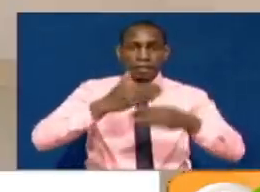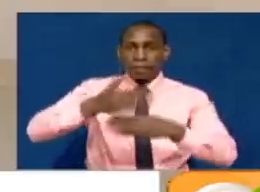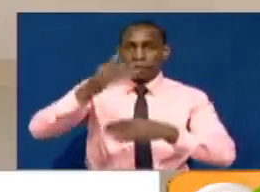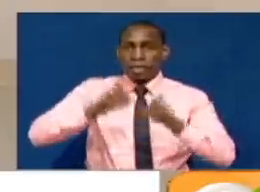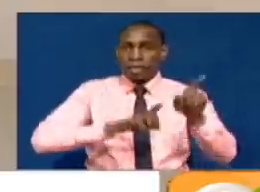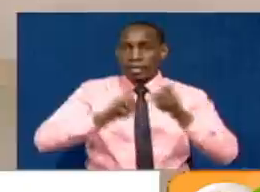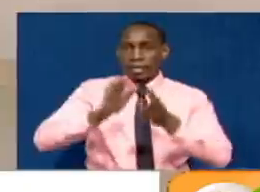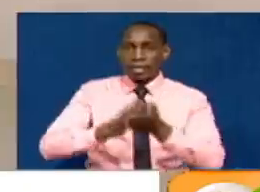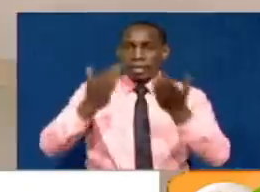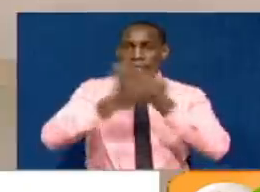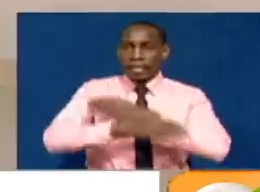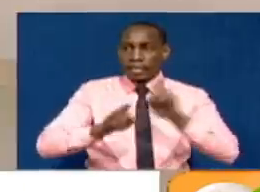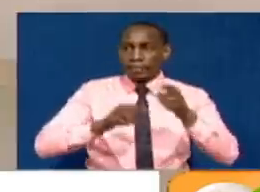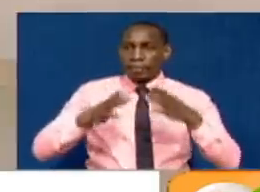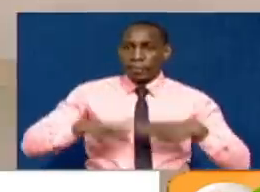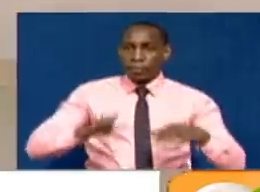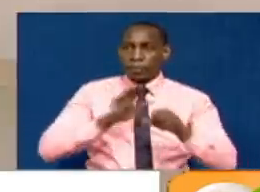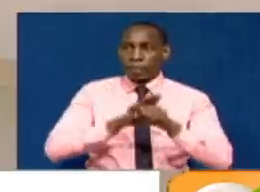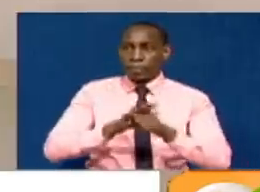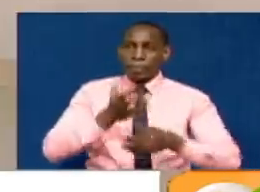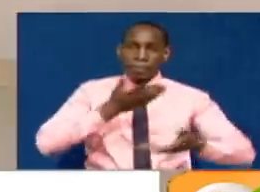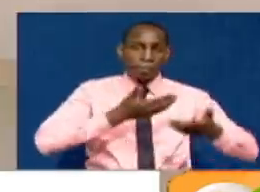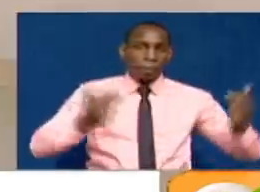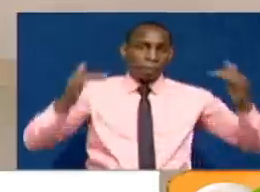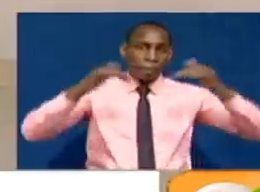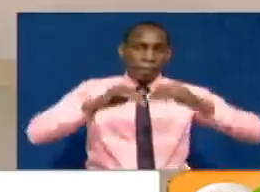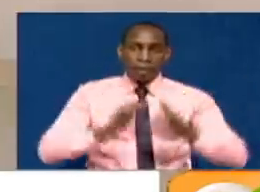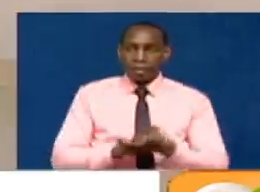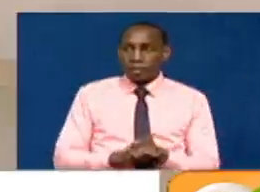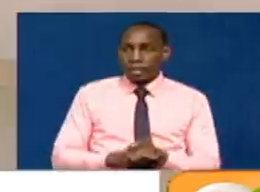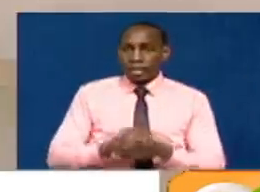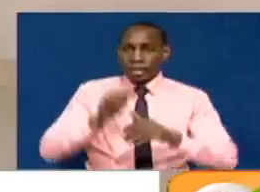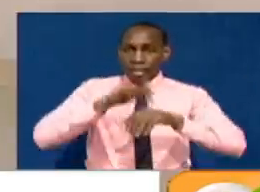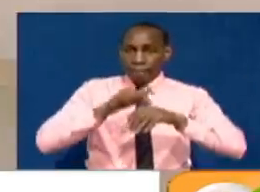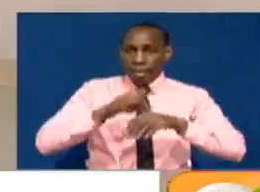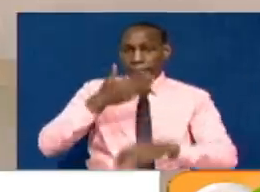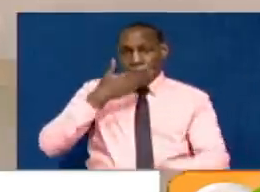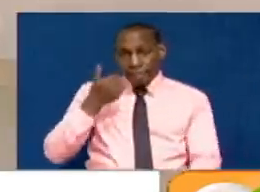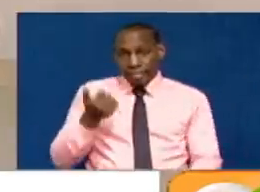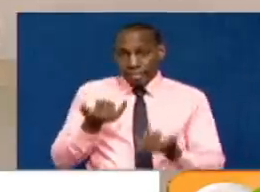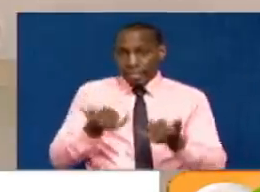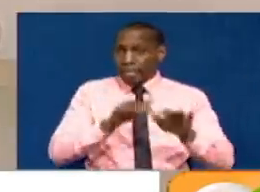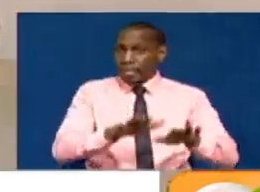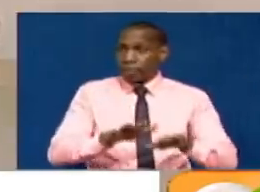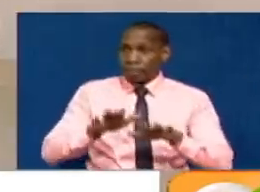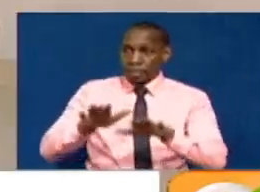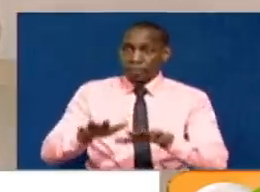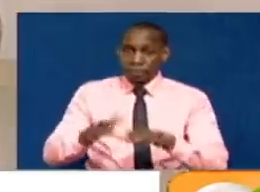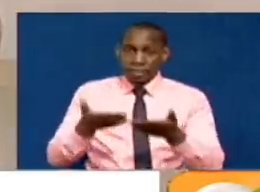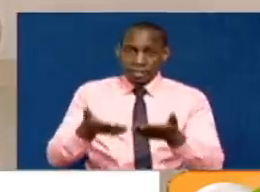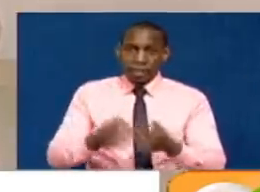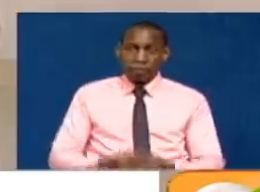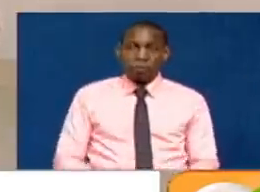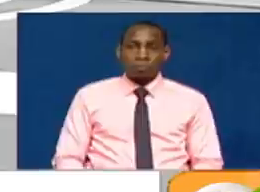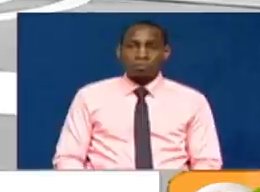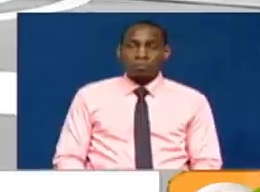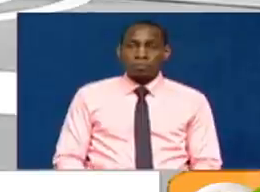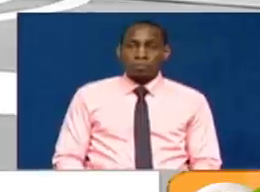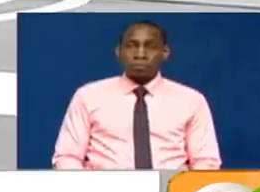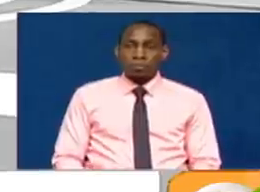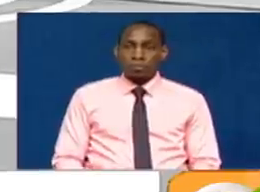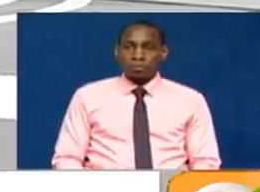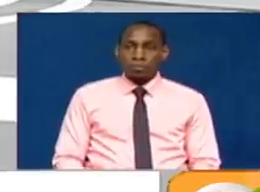travel, night travel, lots of people congregating. So if there's any time we needed to be careful, it is now. And I think